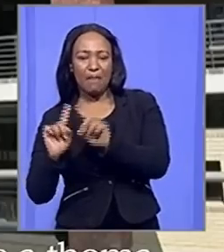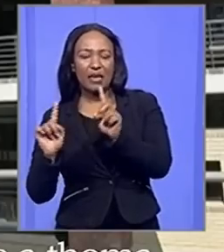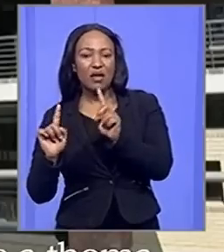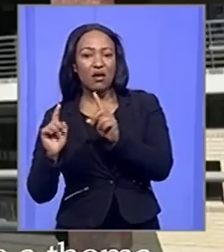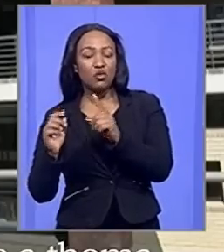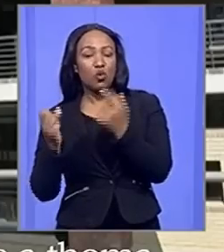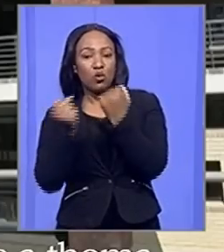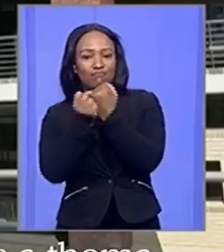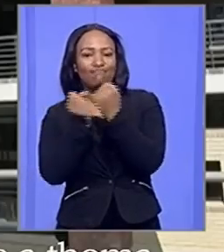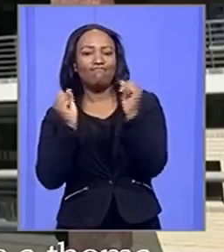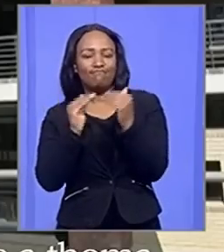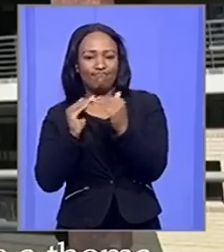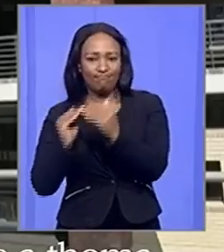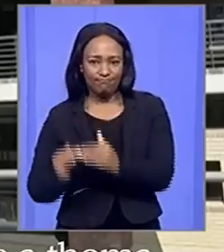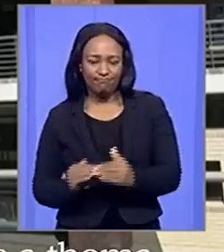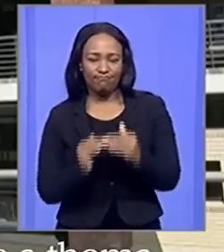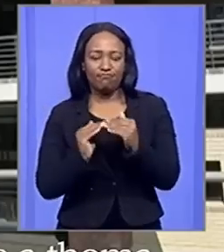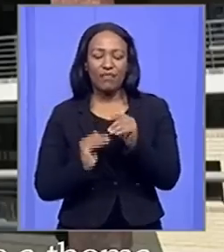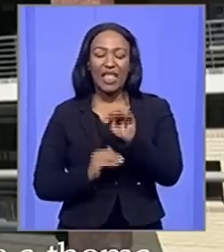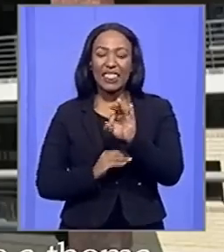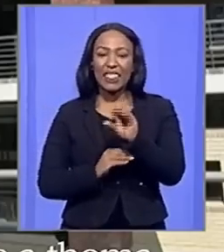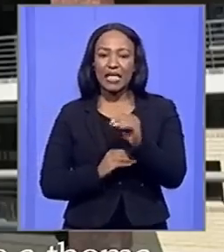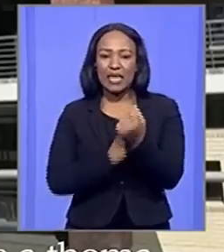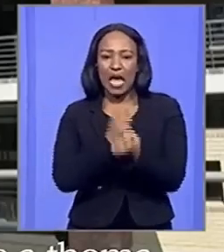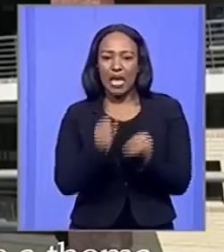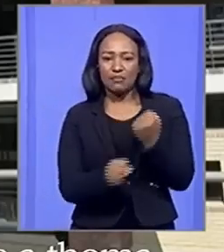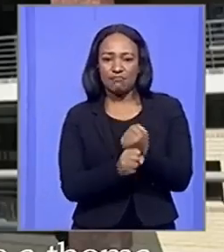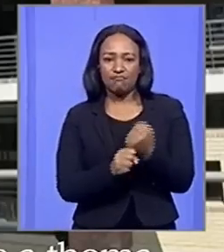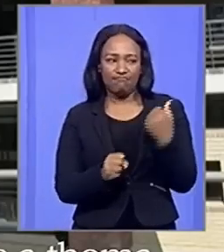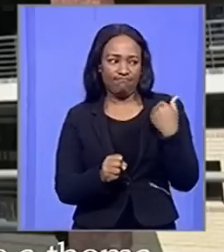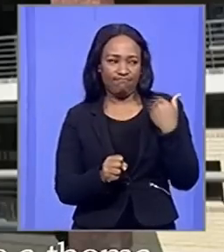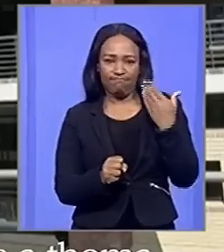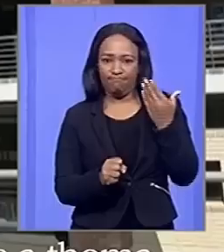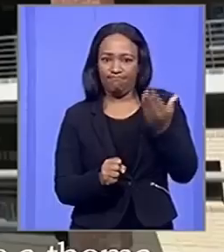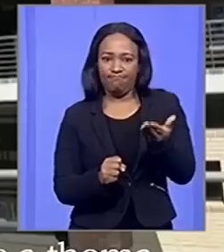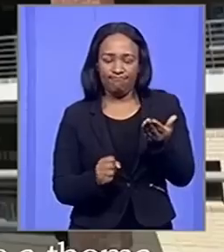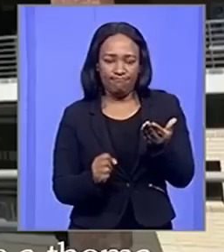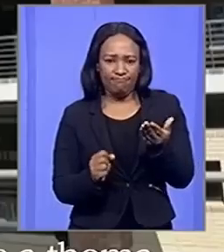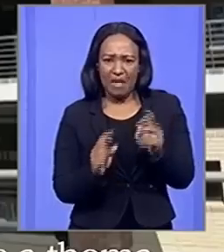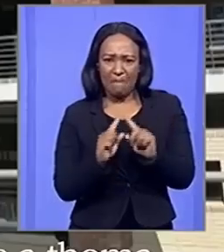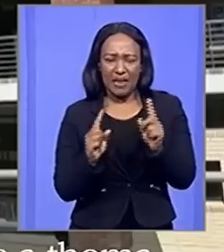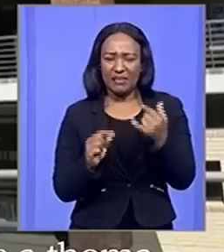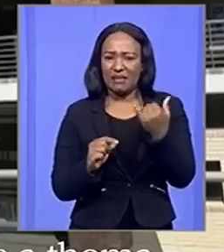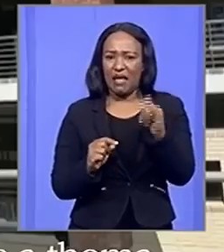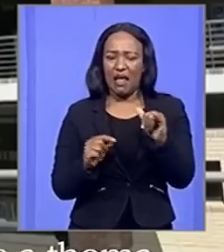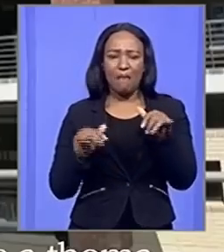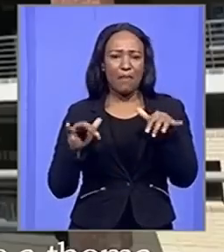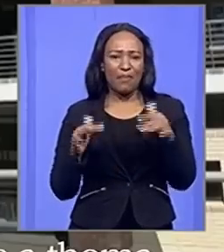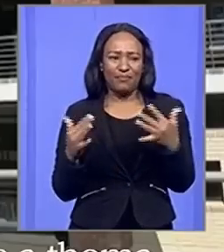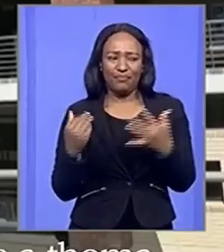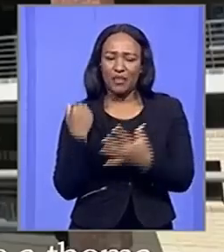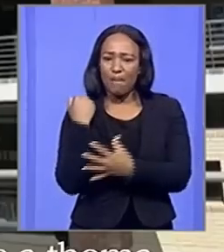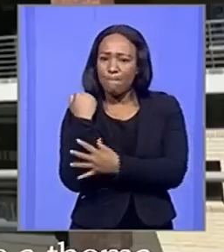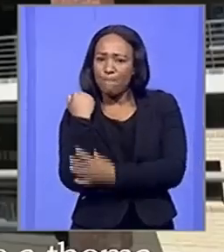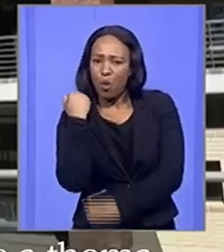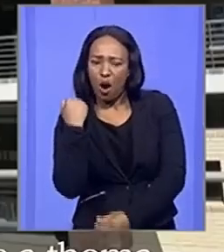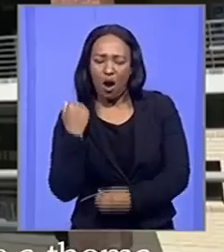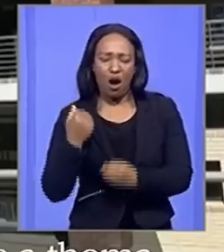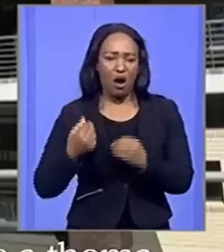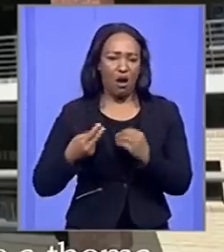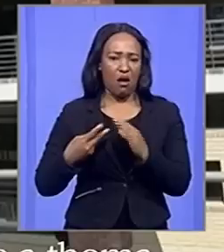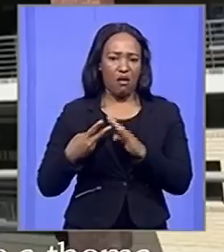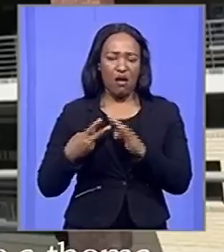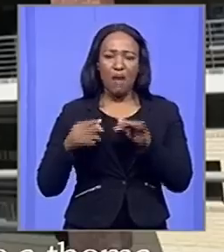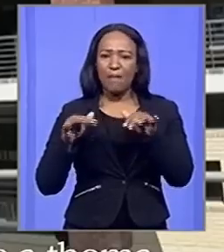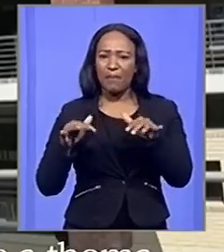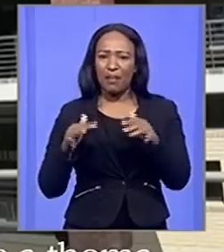particularly looking into the fact that we have 30 years into democracy, yet we still have a lot of people living under poverty, a lot of people